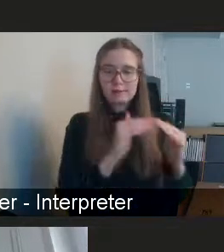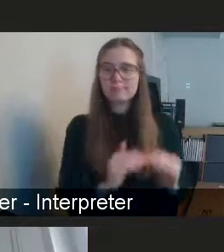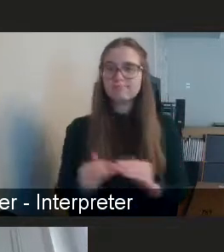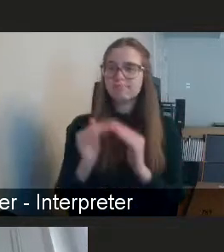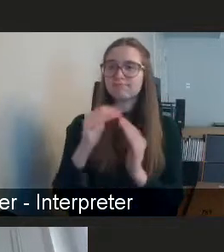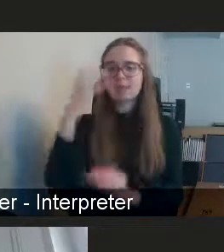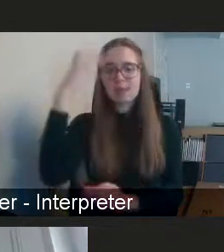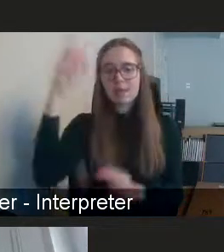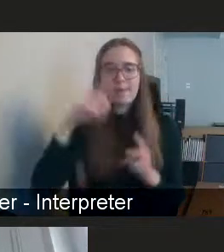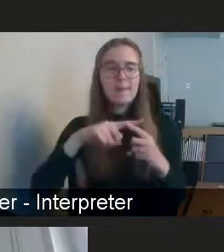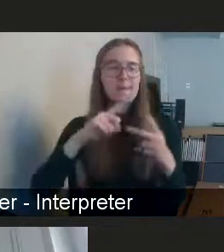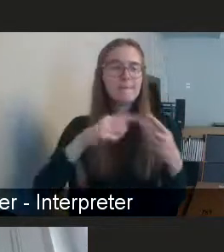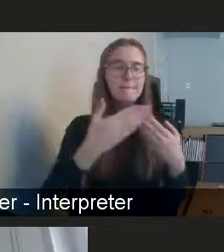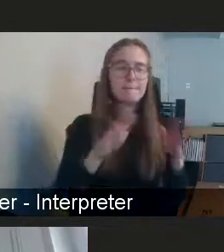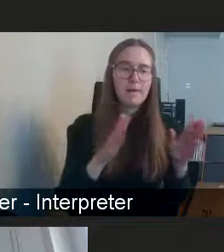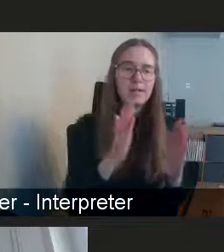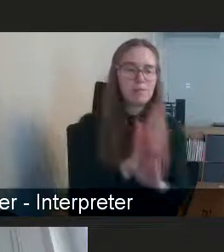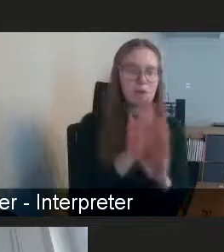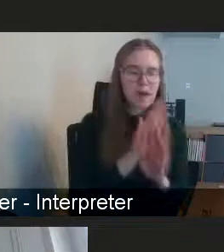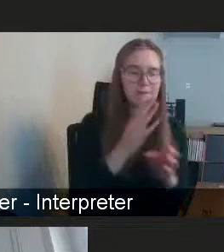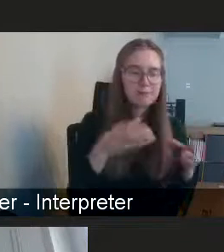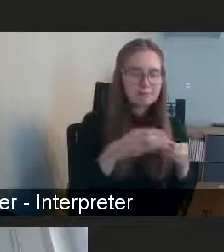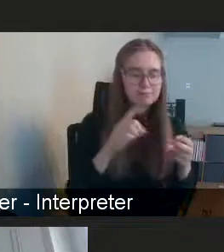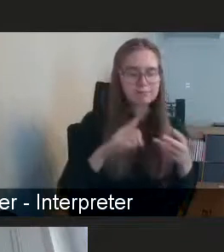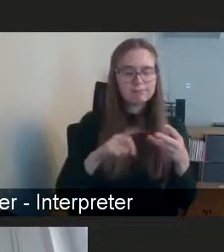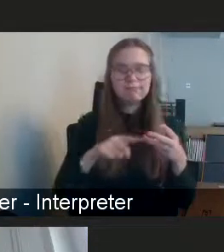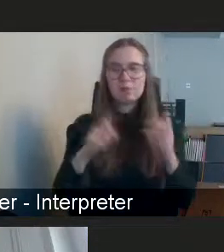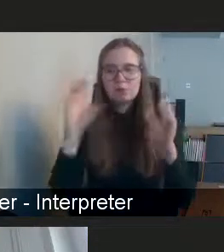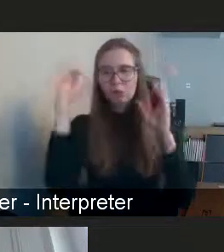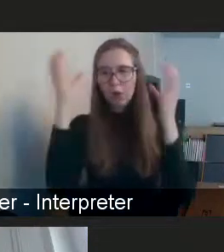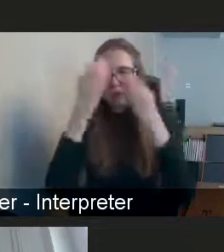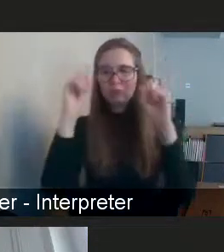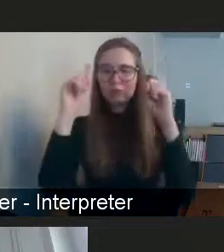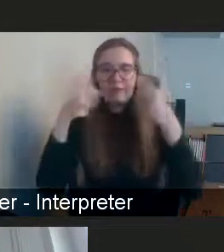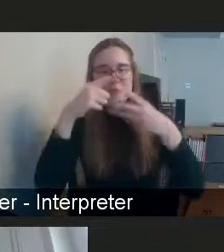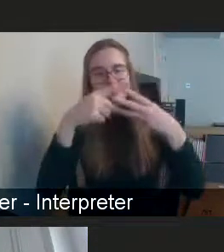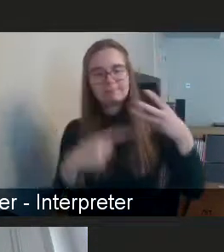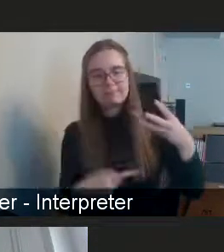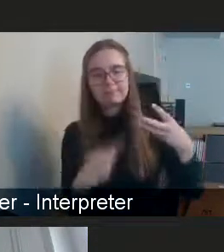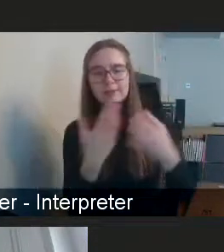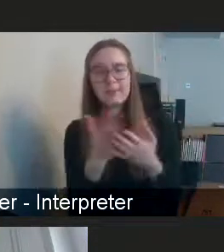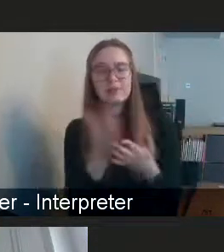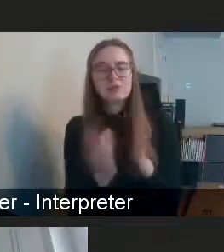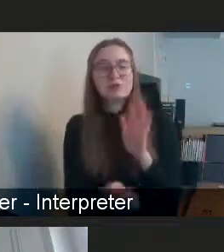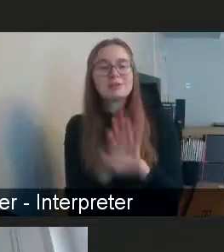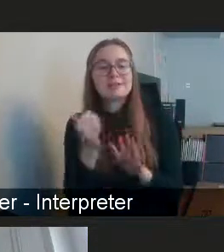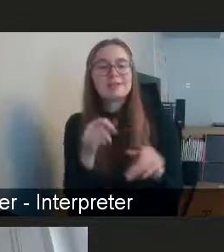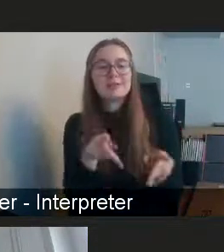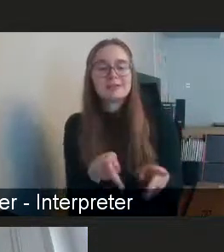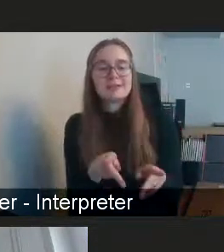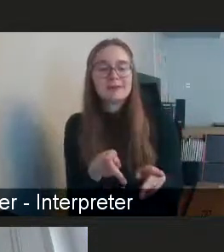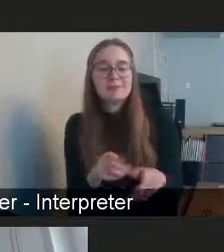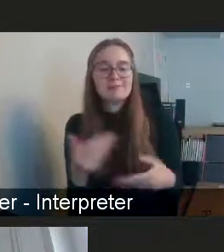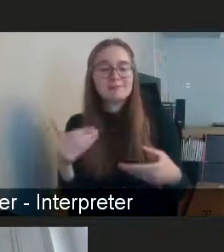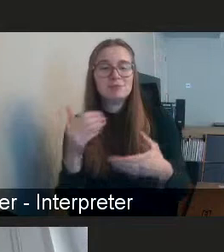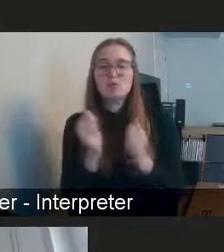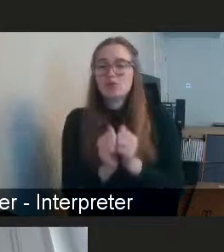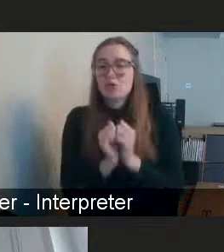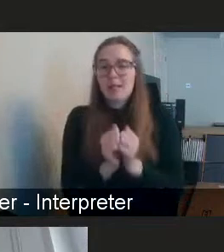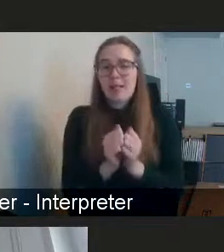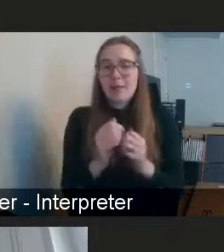public, private sector, colleges, universities, you know, to make sure that the skills system that we have is fit for the changing